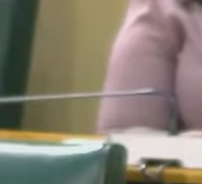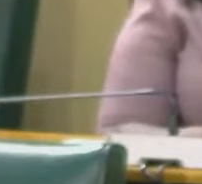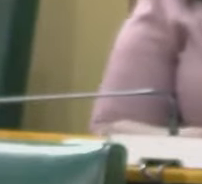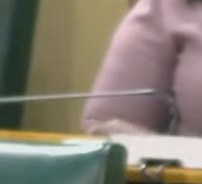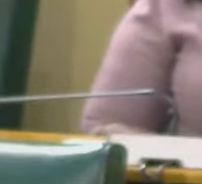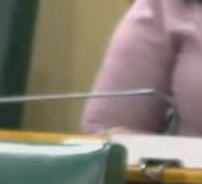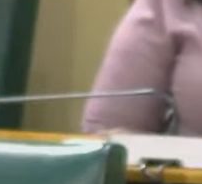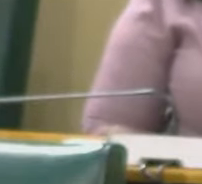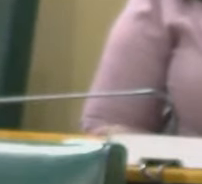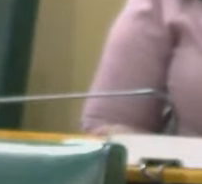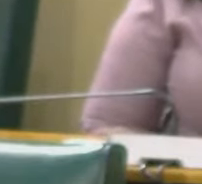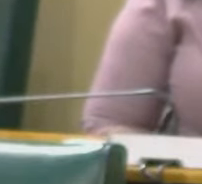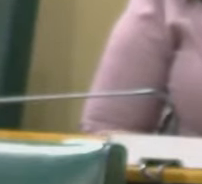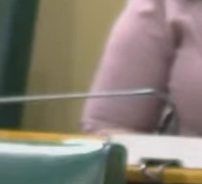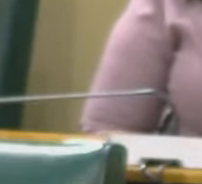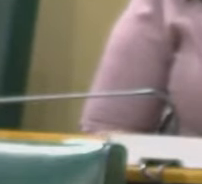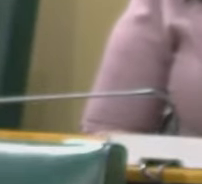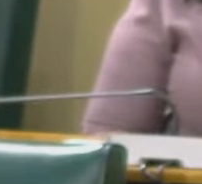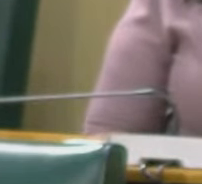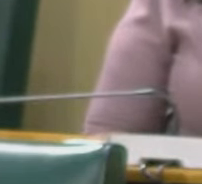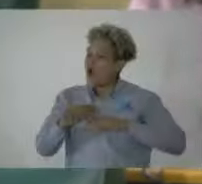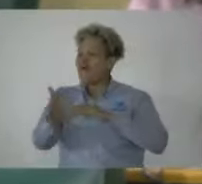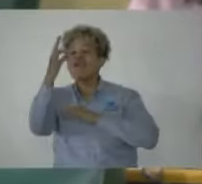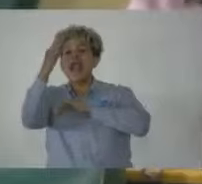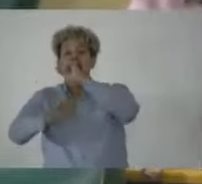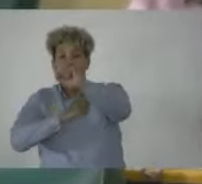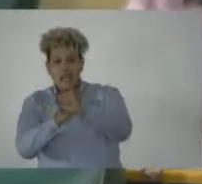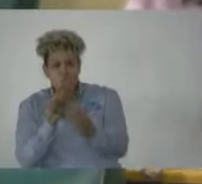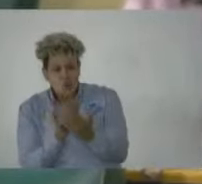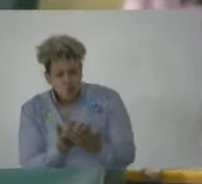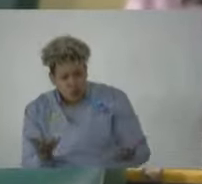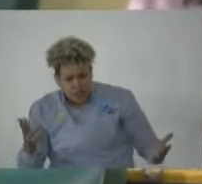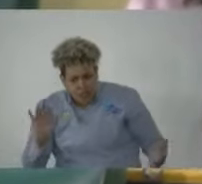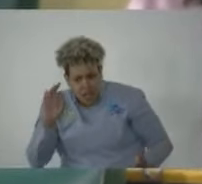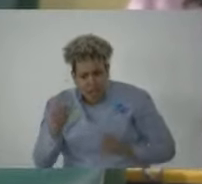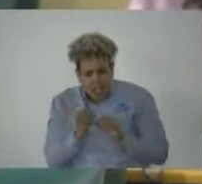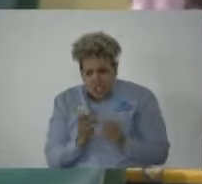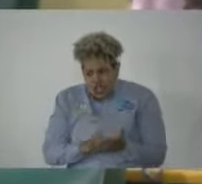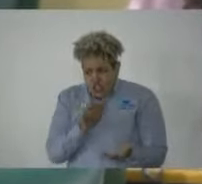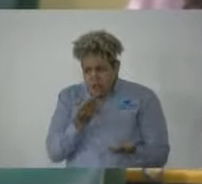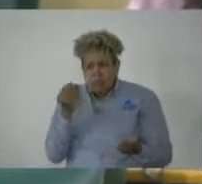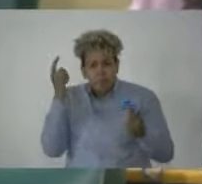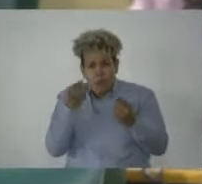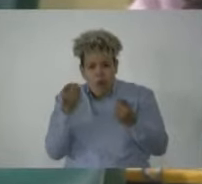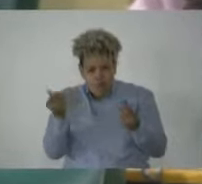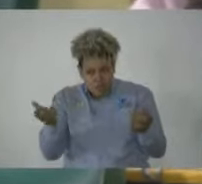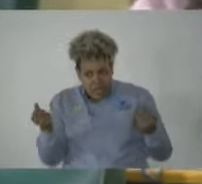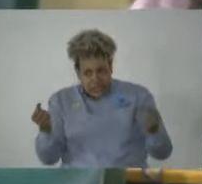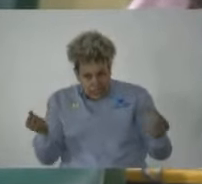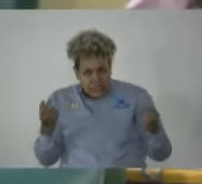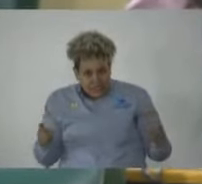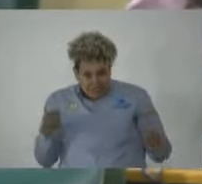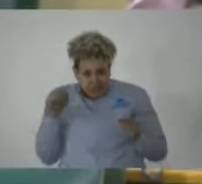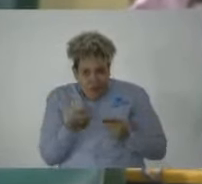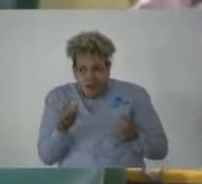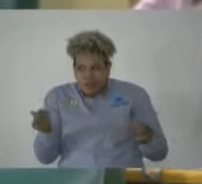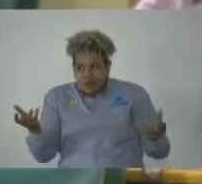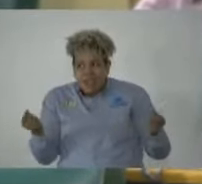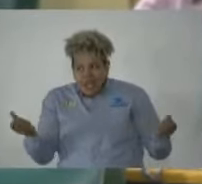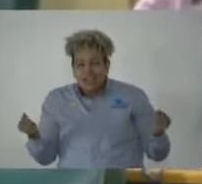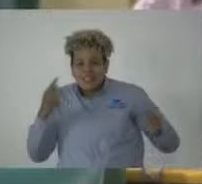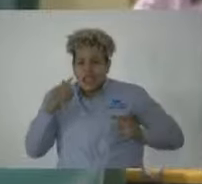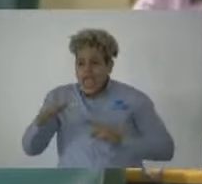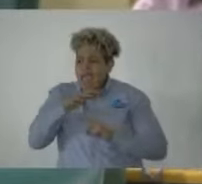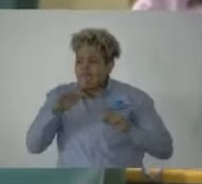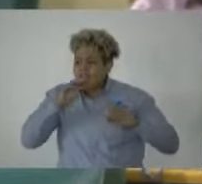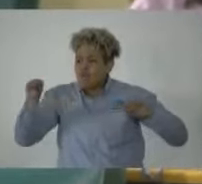that, I would say, over 9 years, isn't that a good thing? Isn't that the point, that revenues going up in an environment of